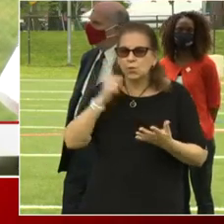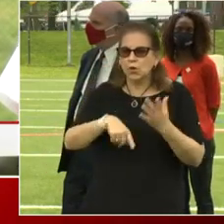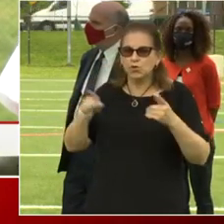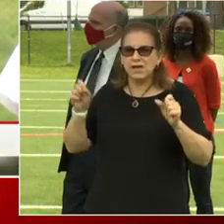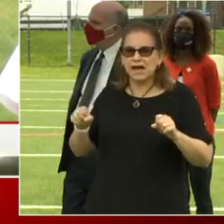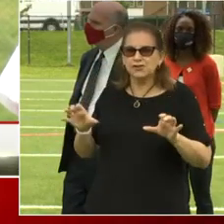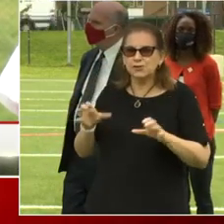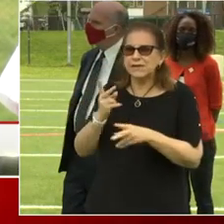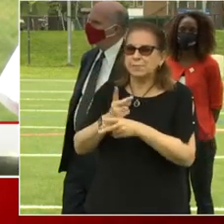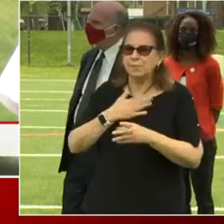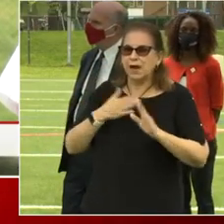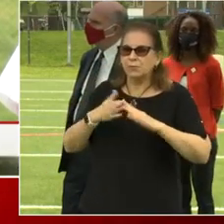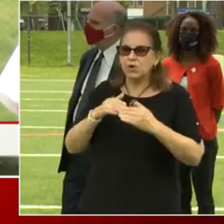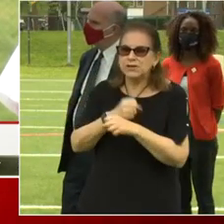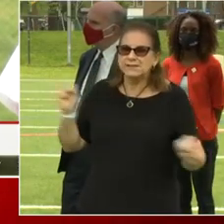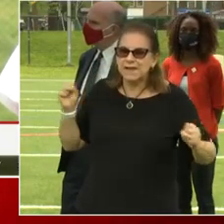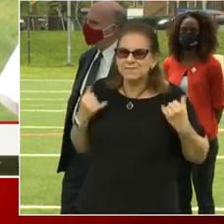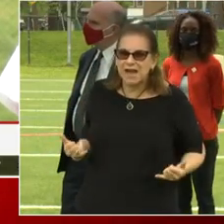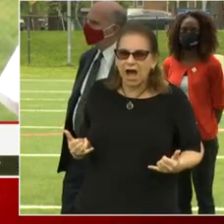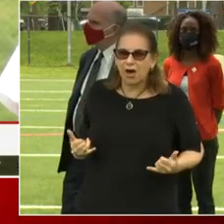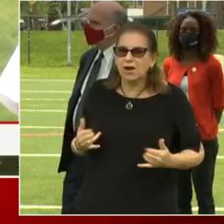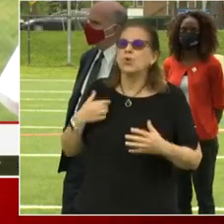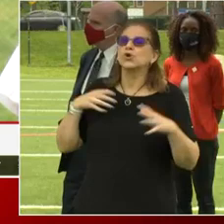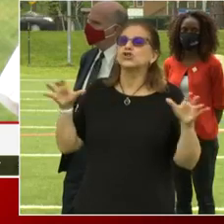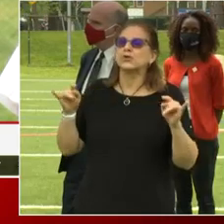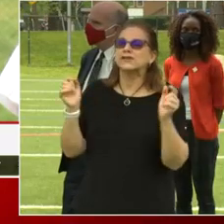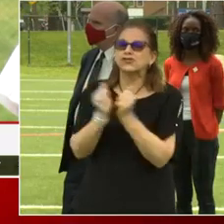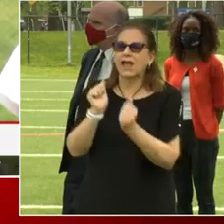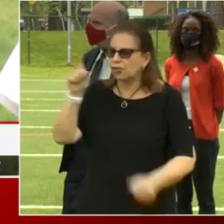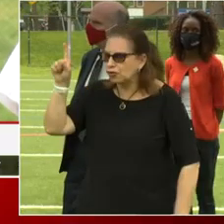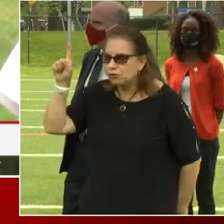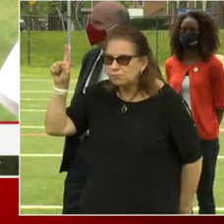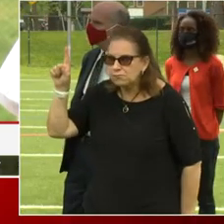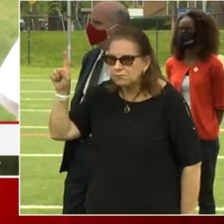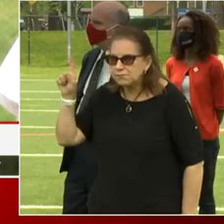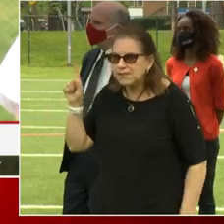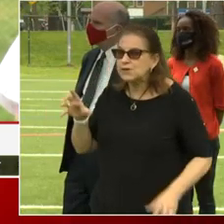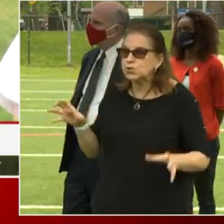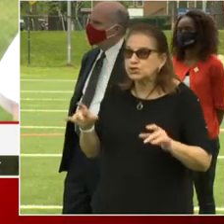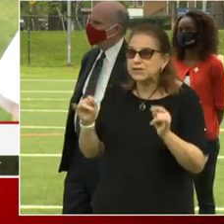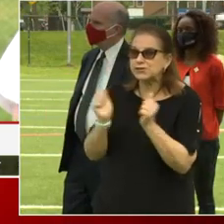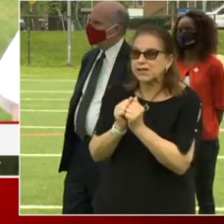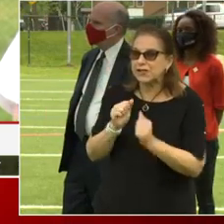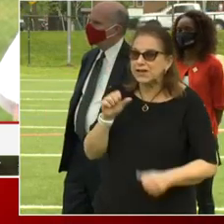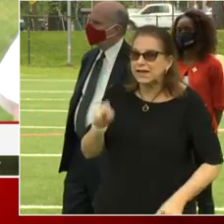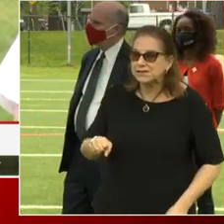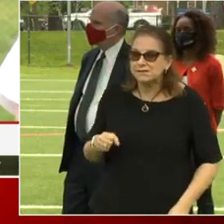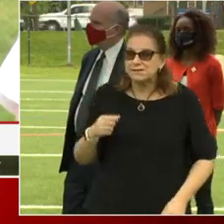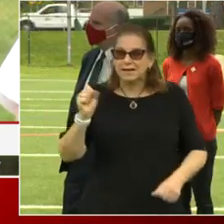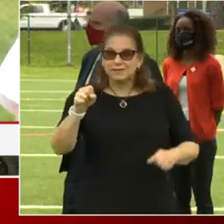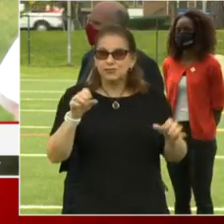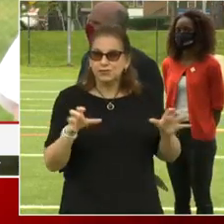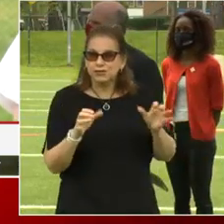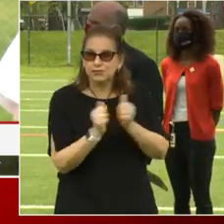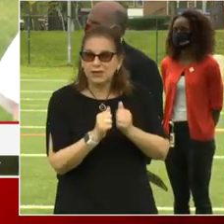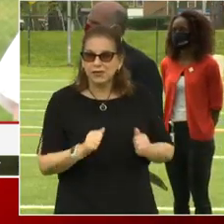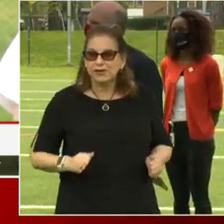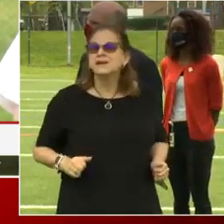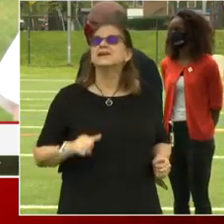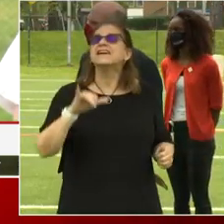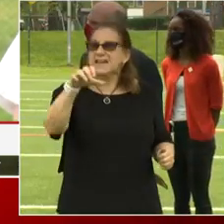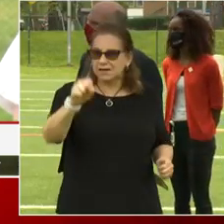is safer, those are things that we need to do together. I agree. Together. That's the important piece, that it has to be done together. Because as you